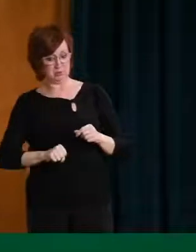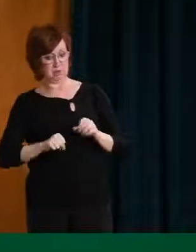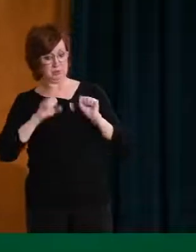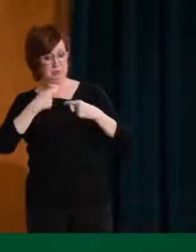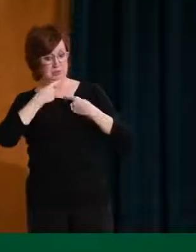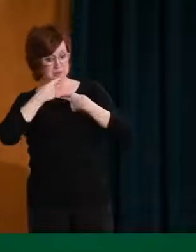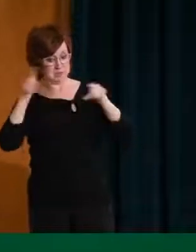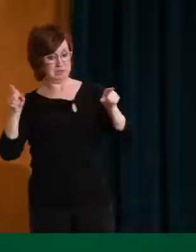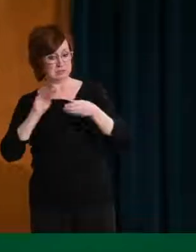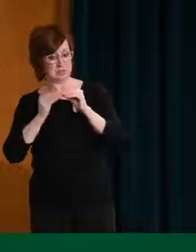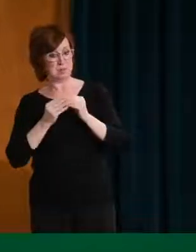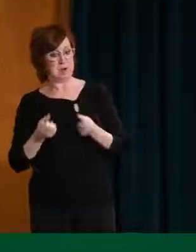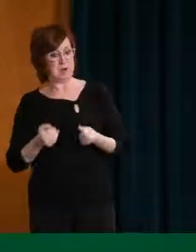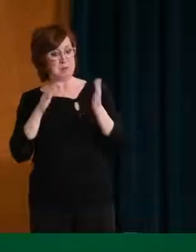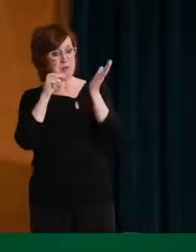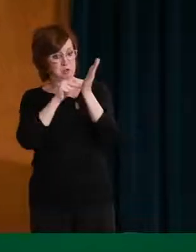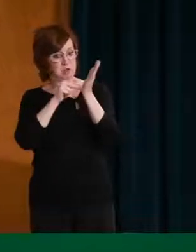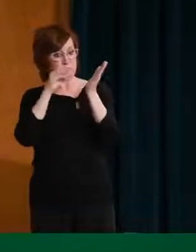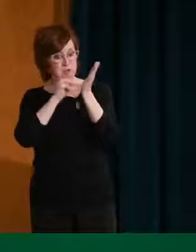or why not?